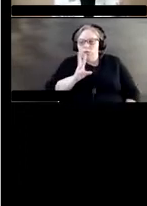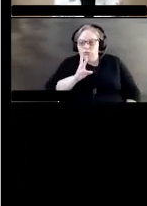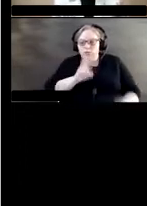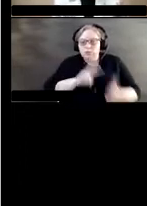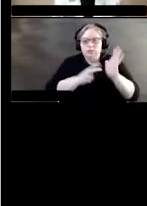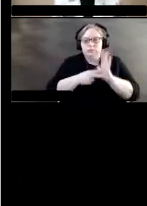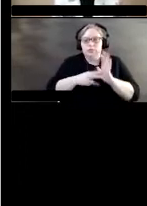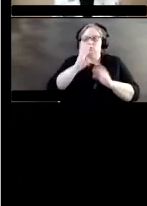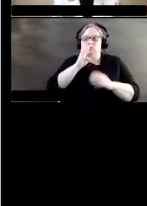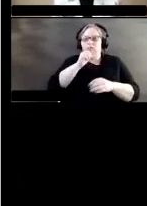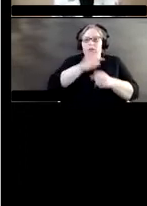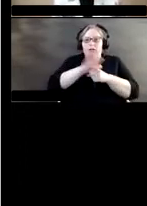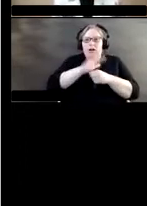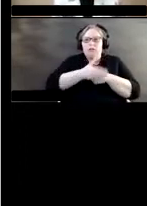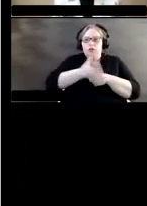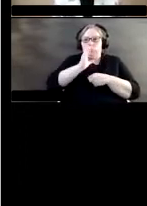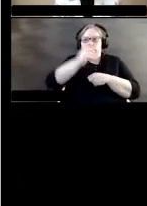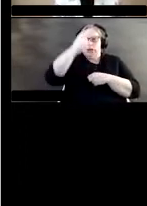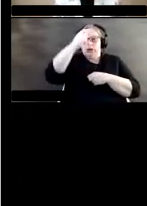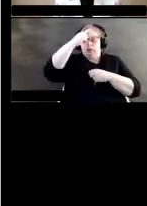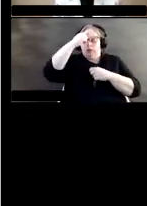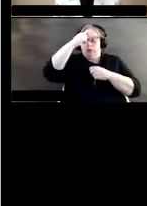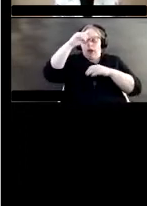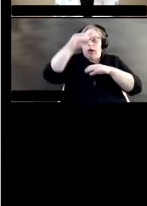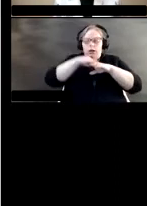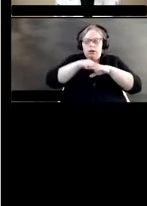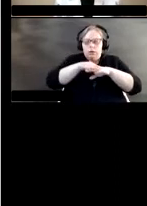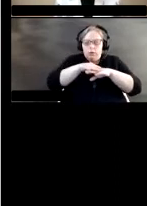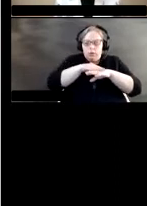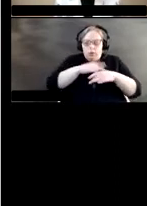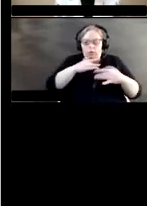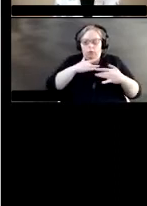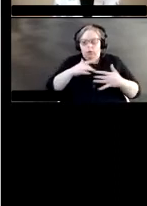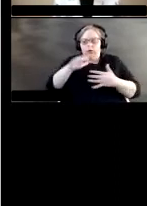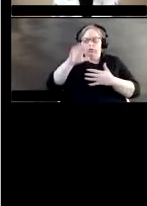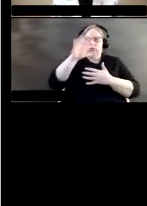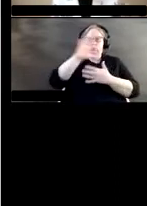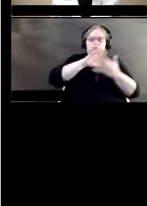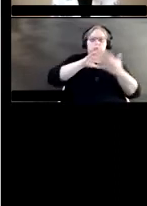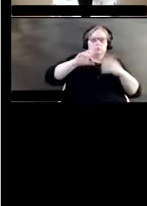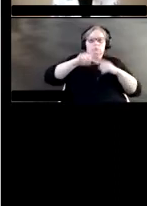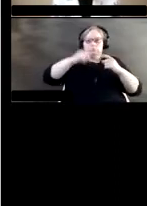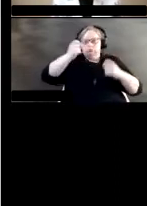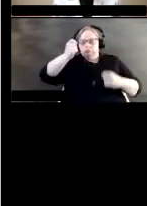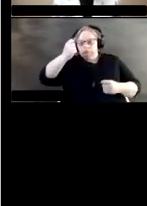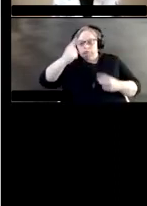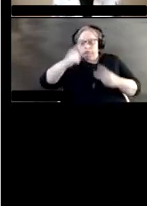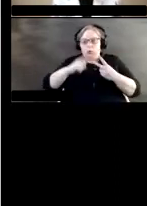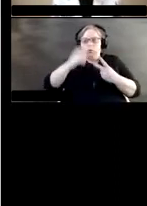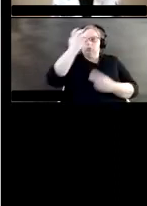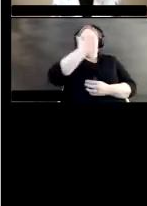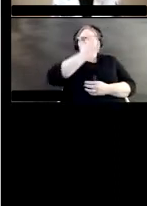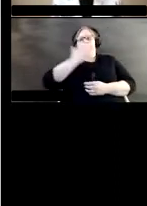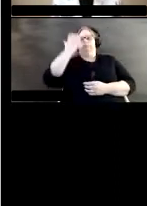So it'll let you know it. And it's usually some changes in cognition or dizziness, especially if